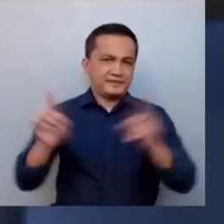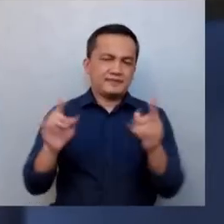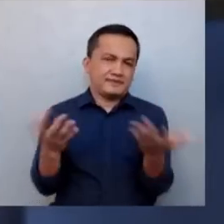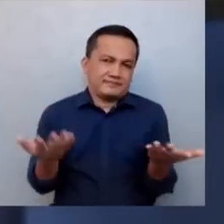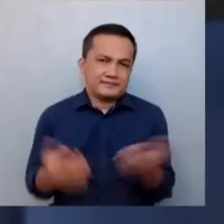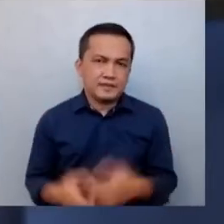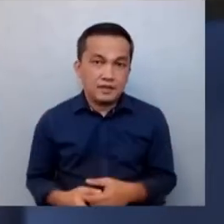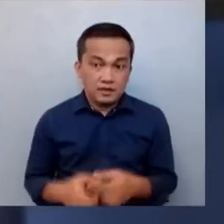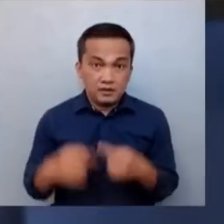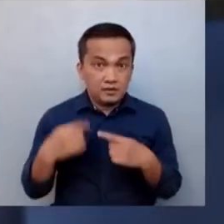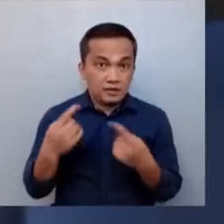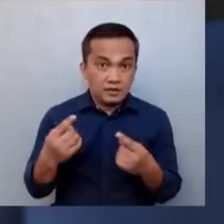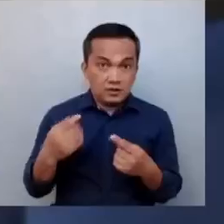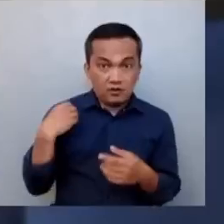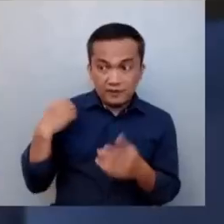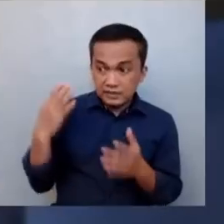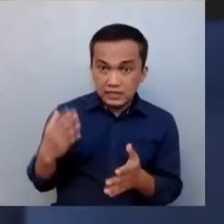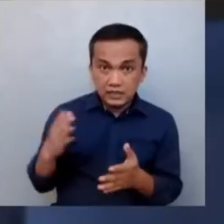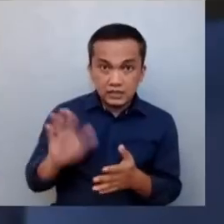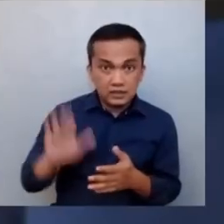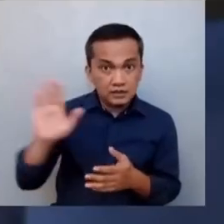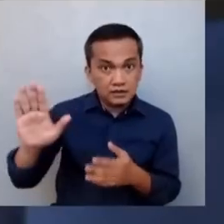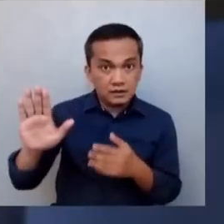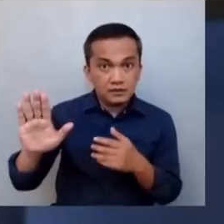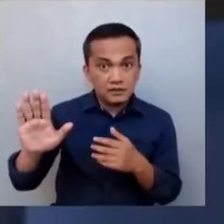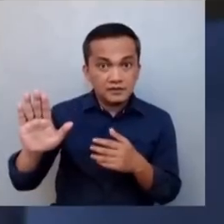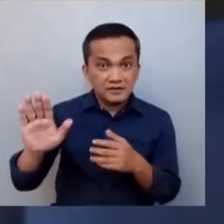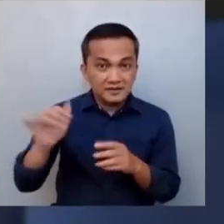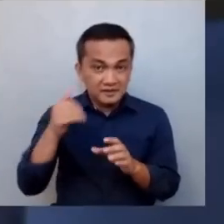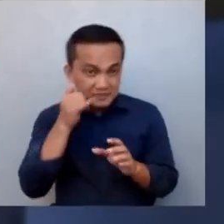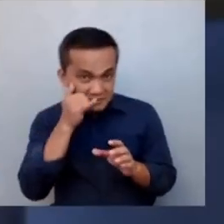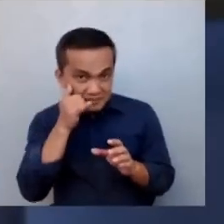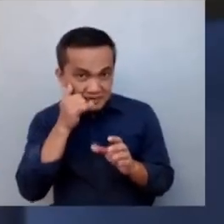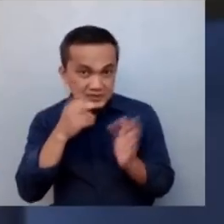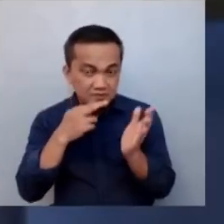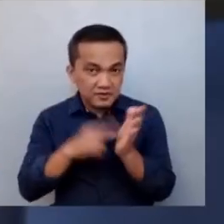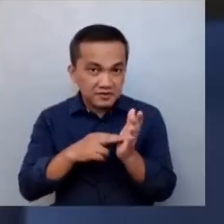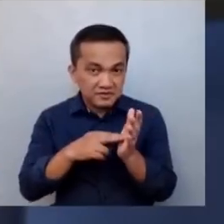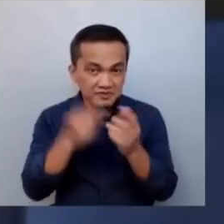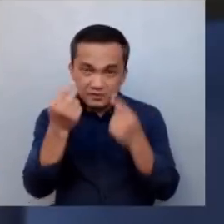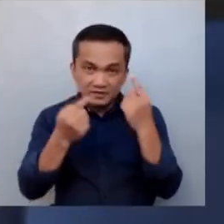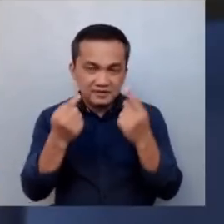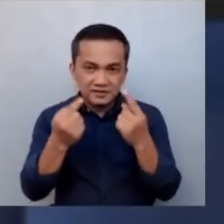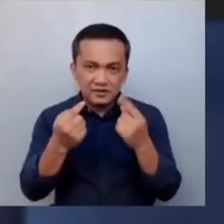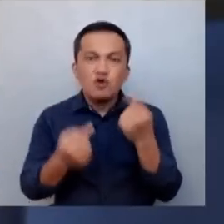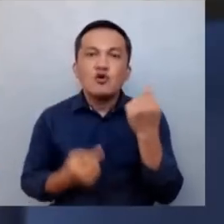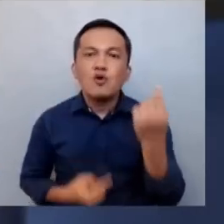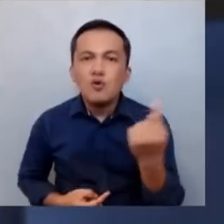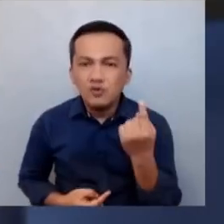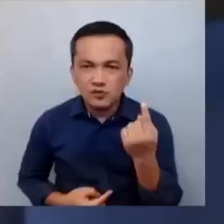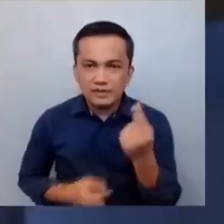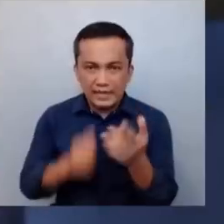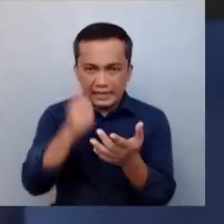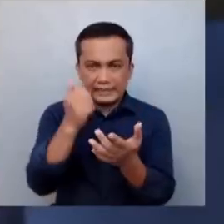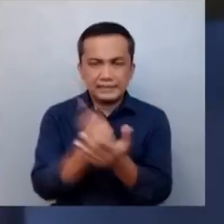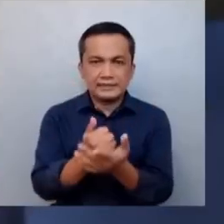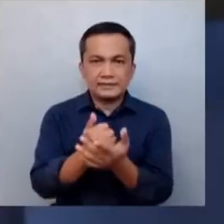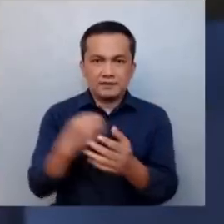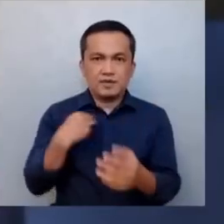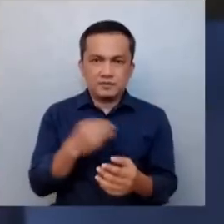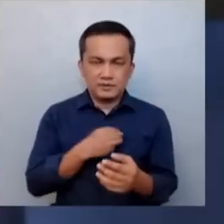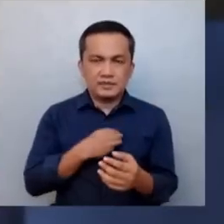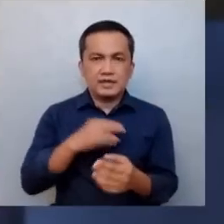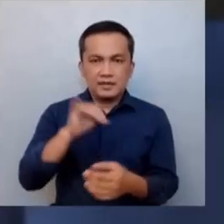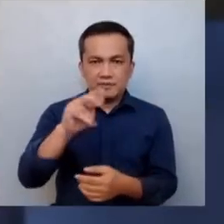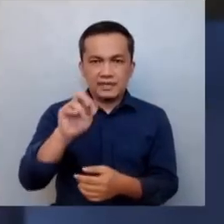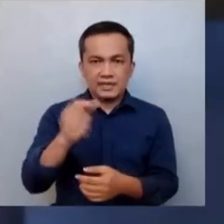as official coverages are concerned, only accredited members of the Malacañang Press Corps